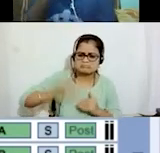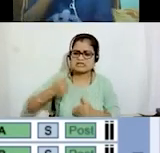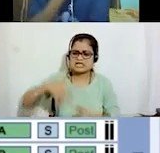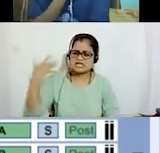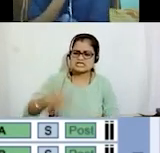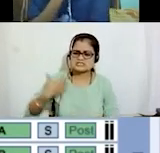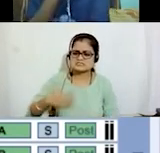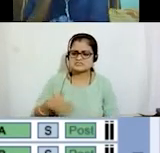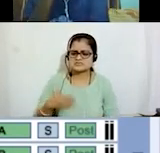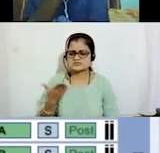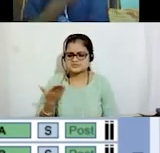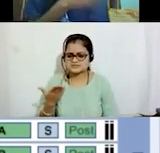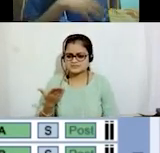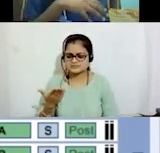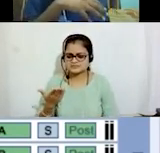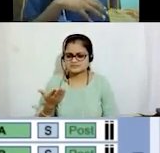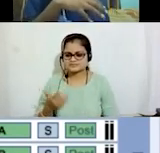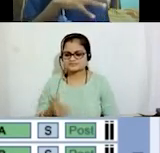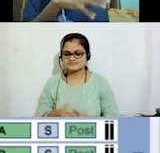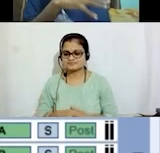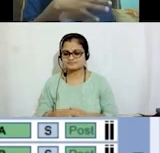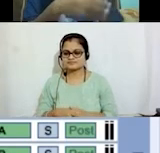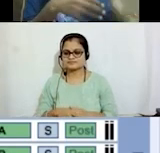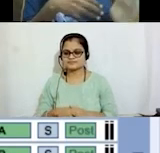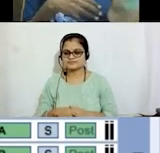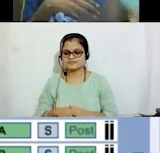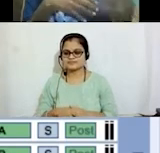the lyrics it says that like